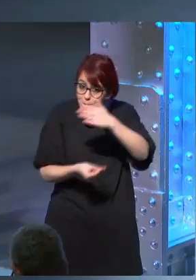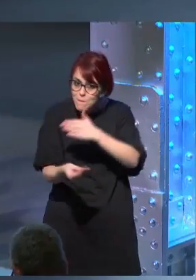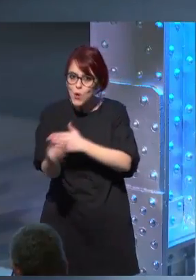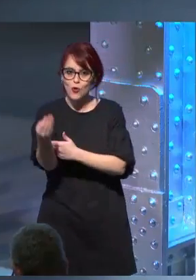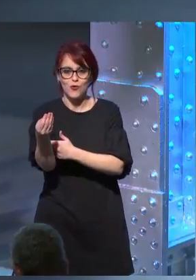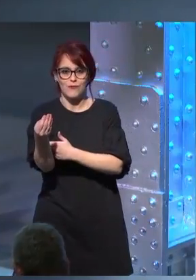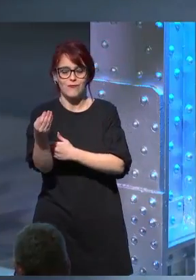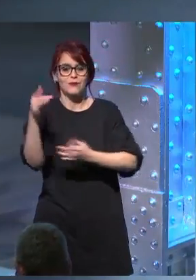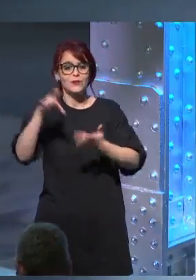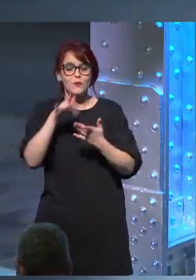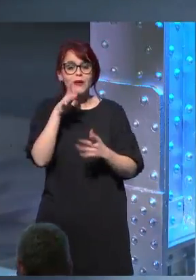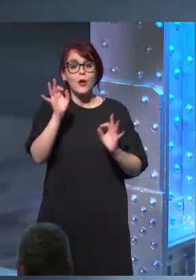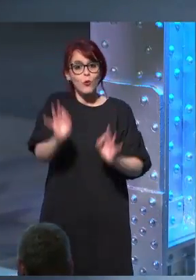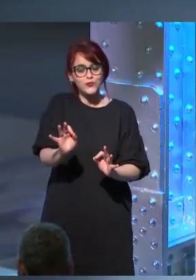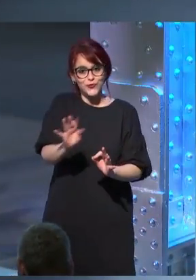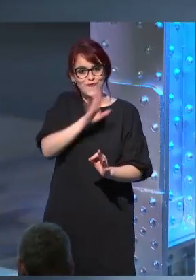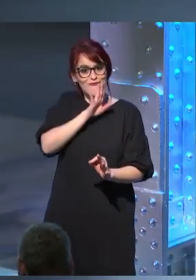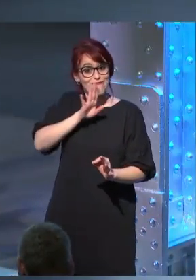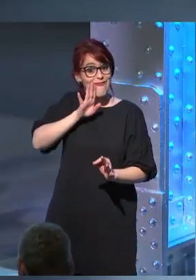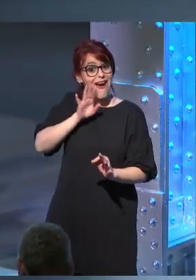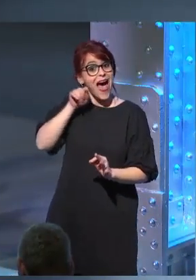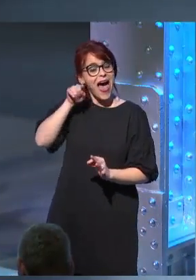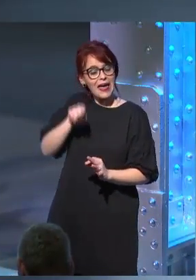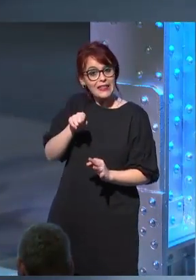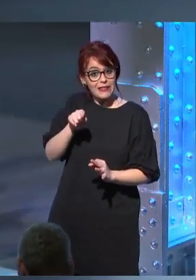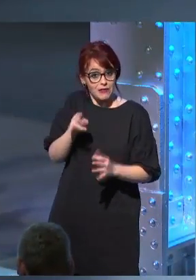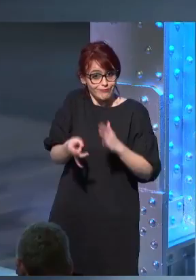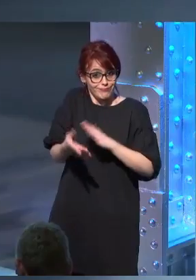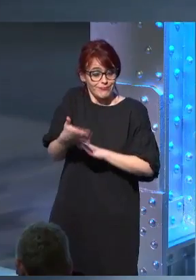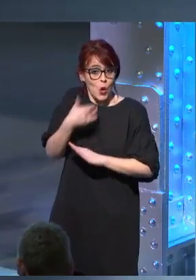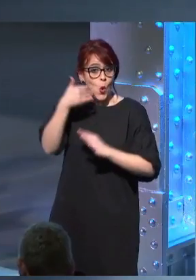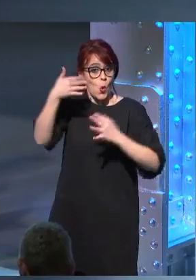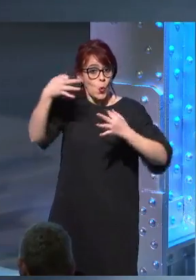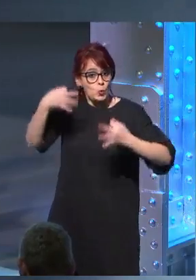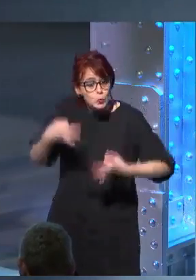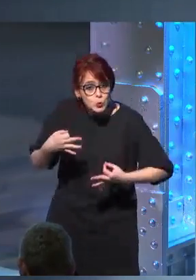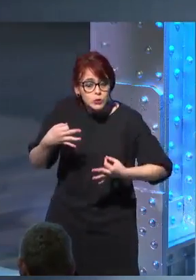sort the gap in social environments. Also,